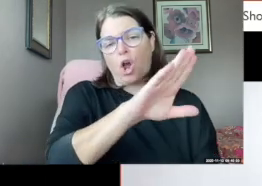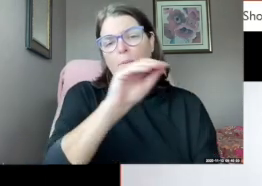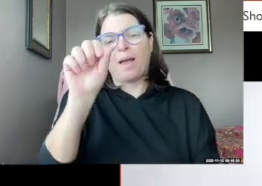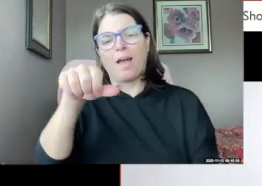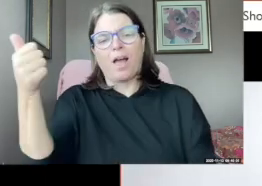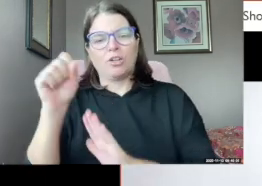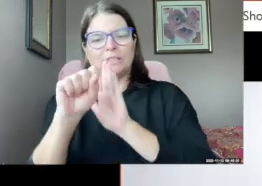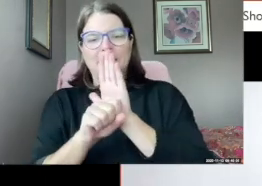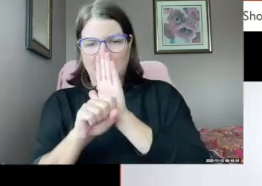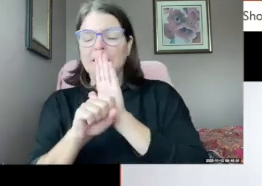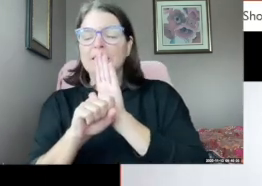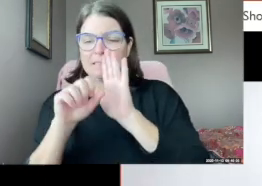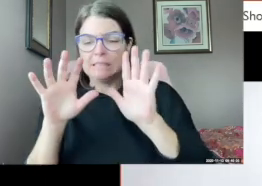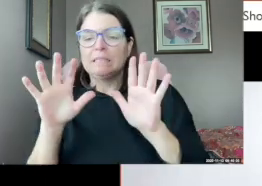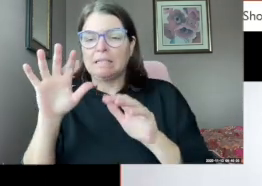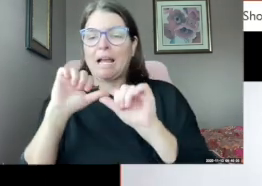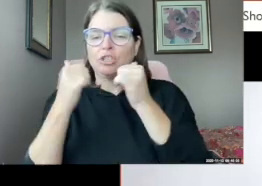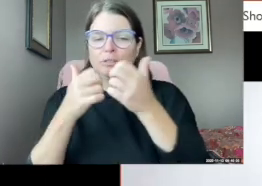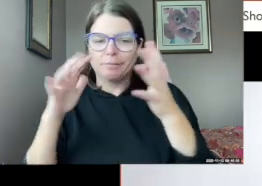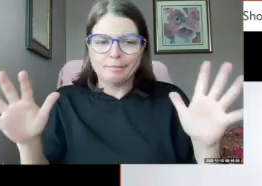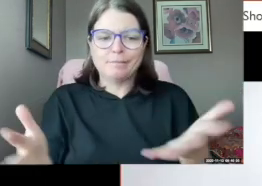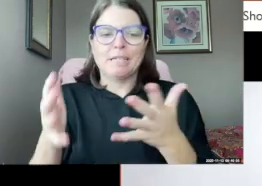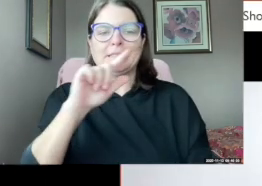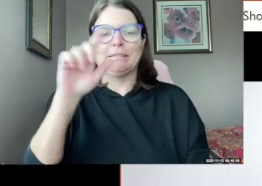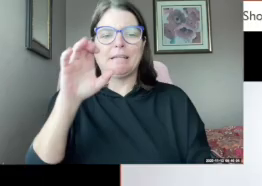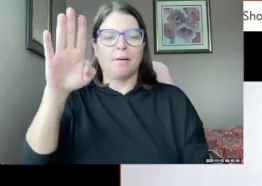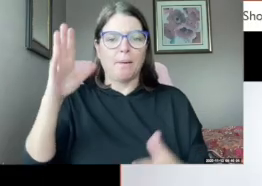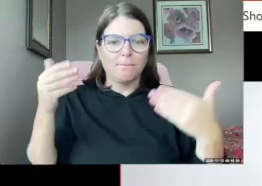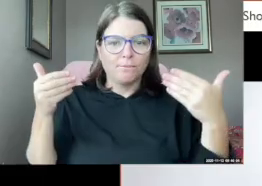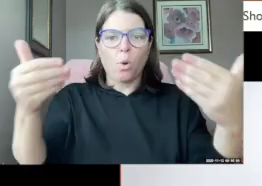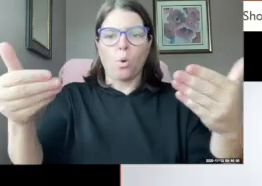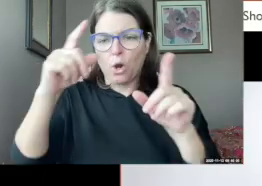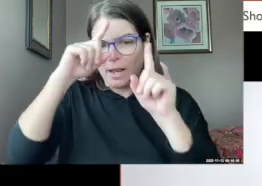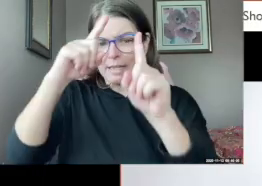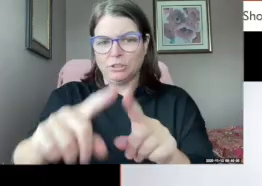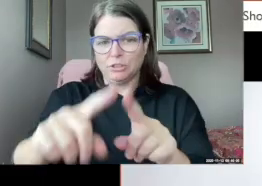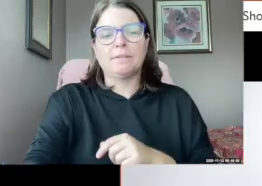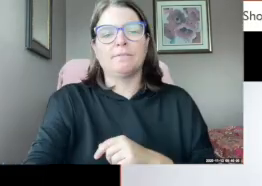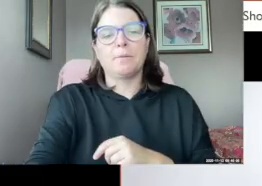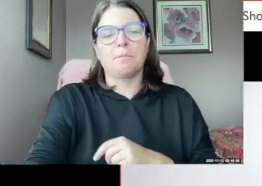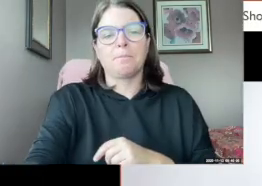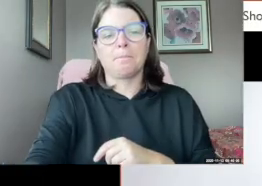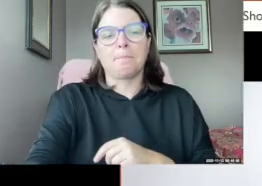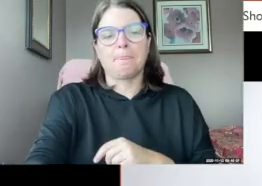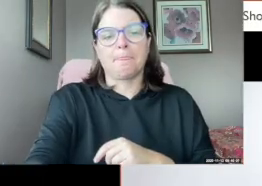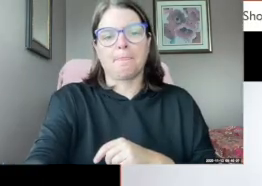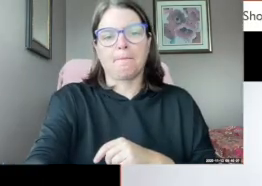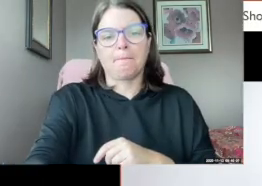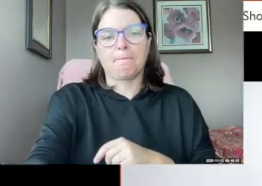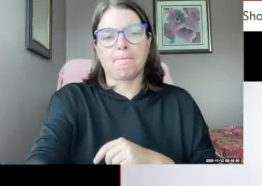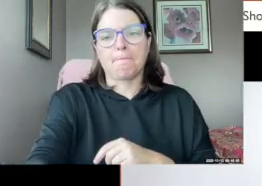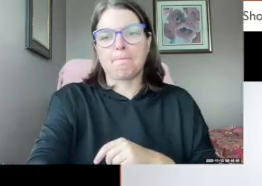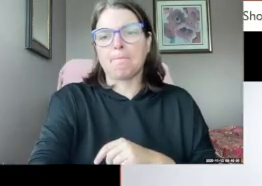Forward initiative. It gave the public a chance to share ideas on how to keep California moving towards